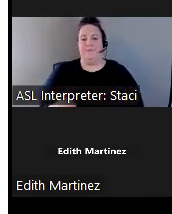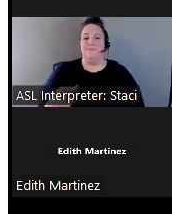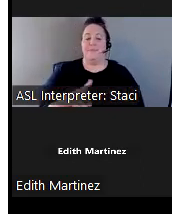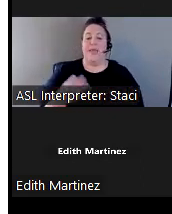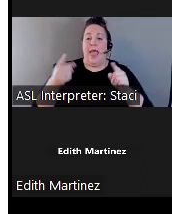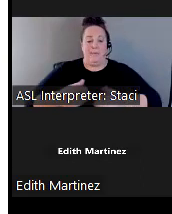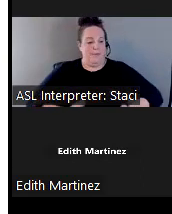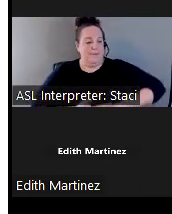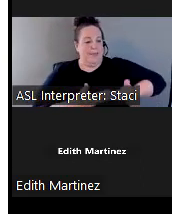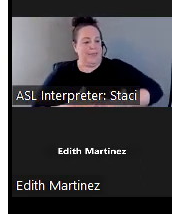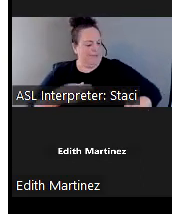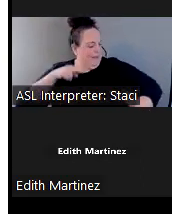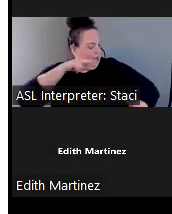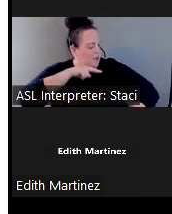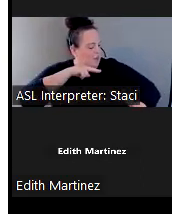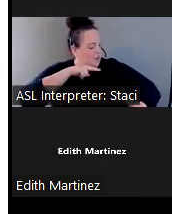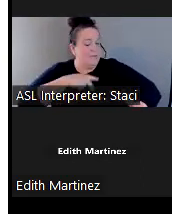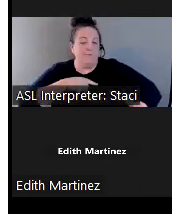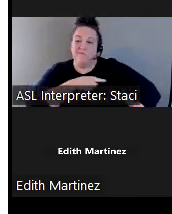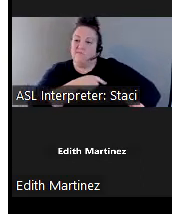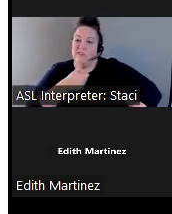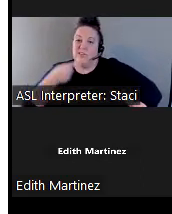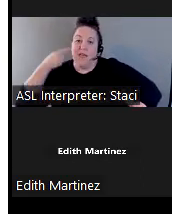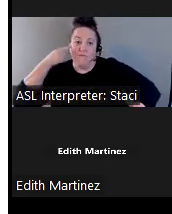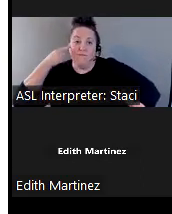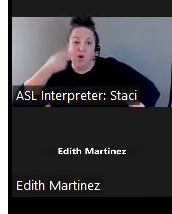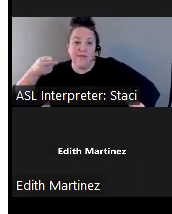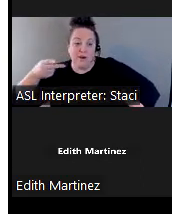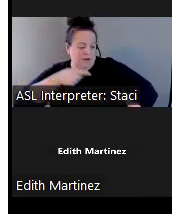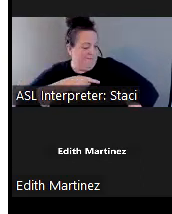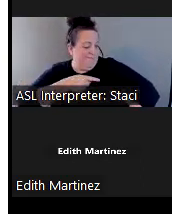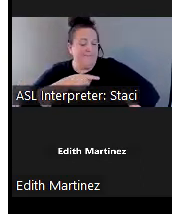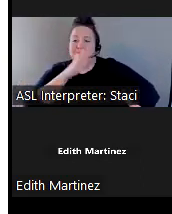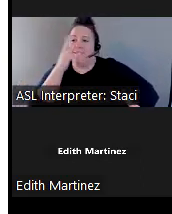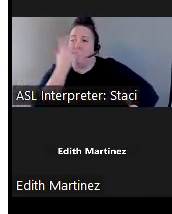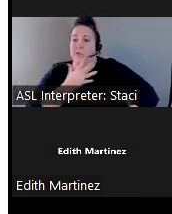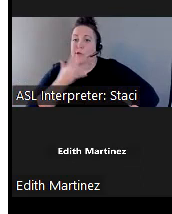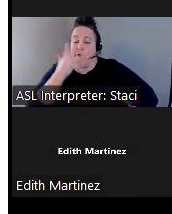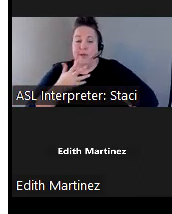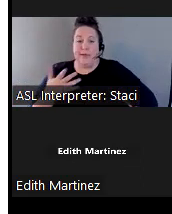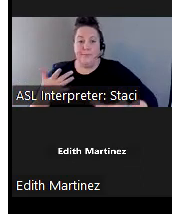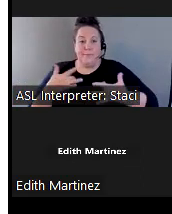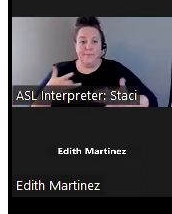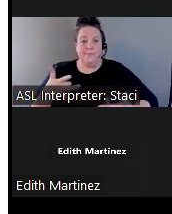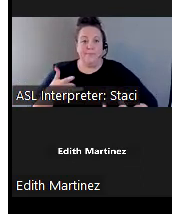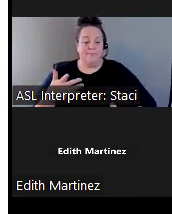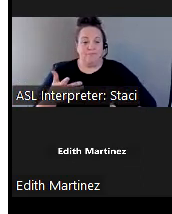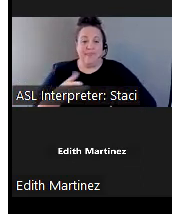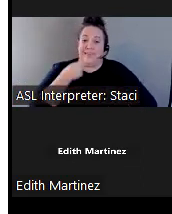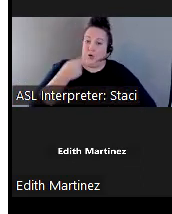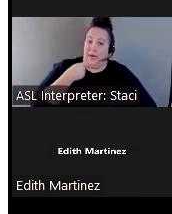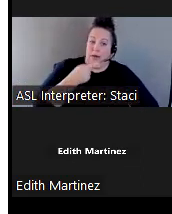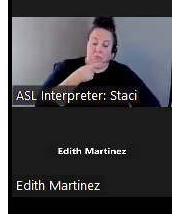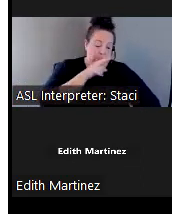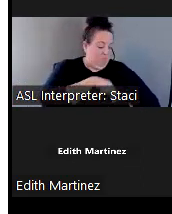a baby who's deaf or hard of hearing, they look pretty much like a hearing baby that's typical. You know,